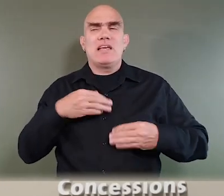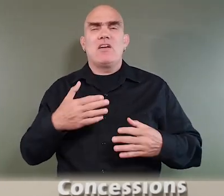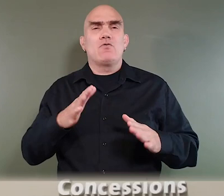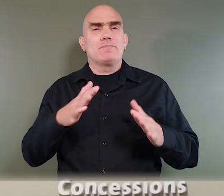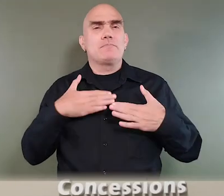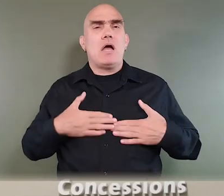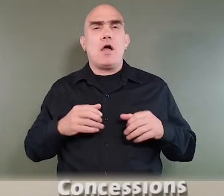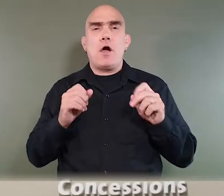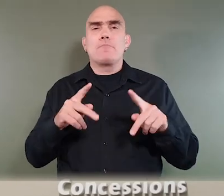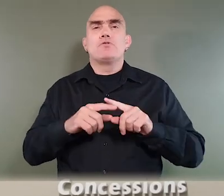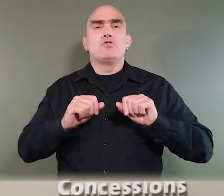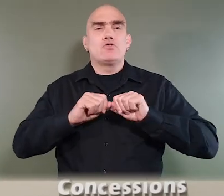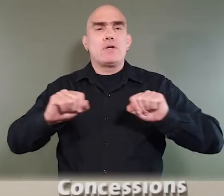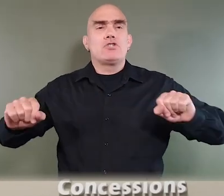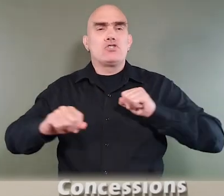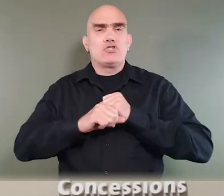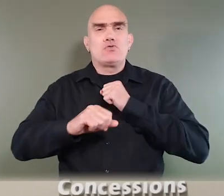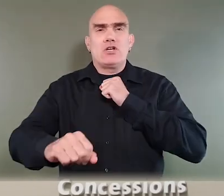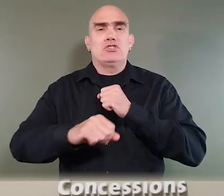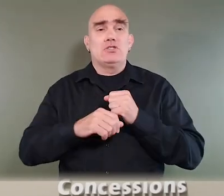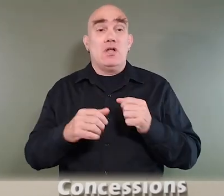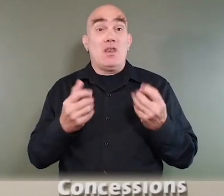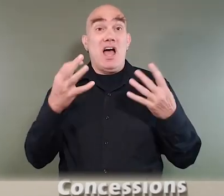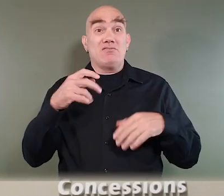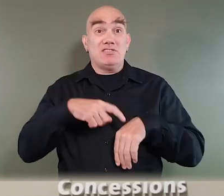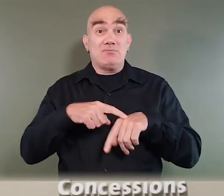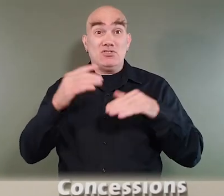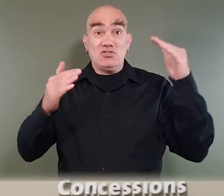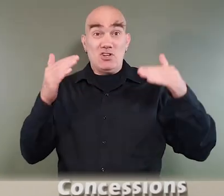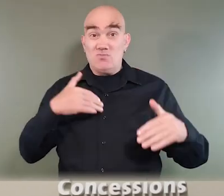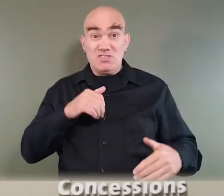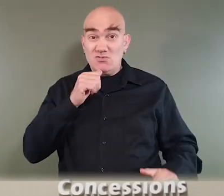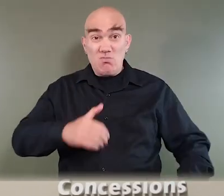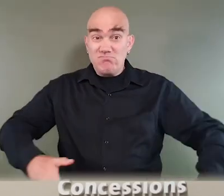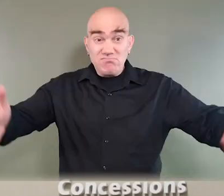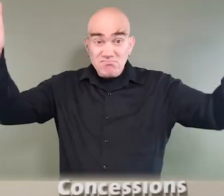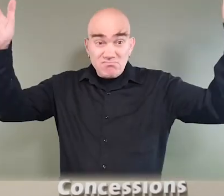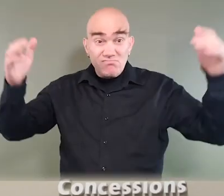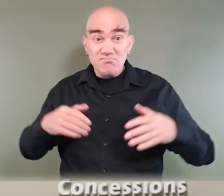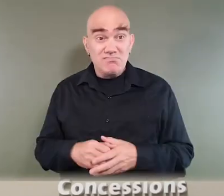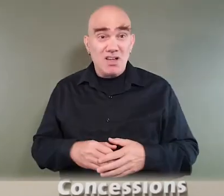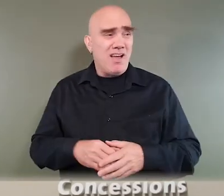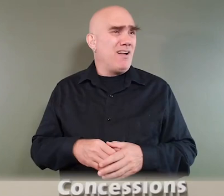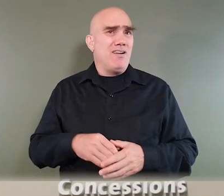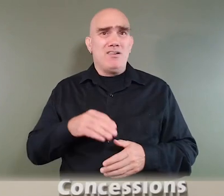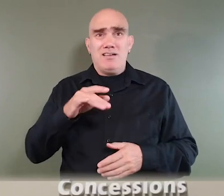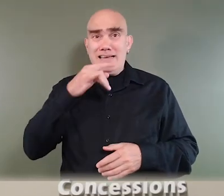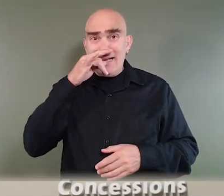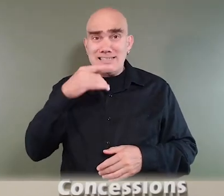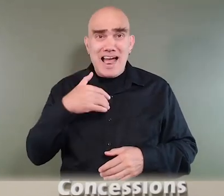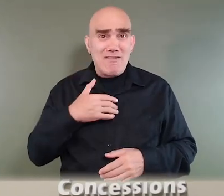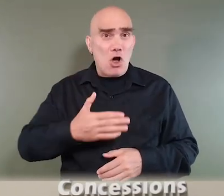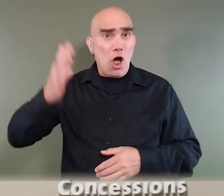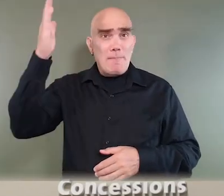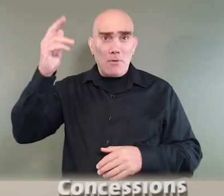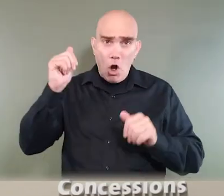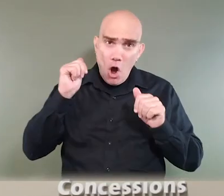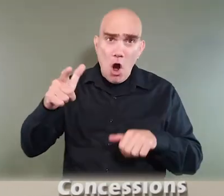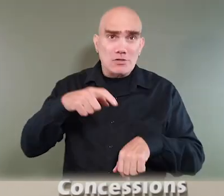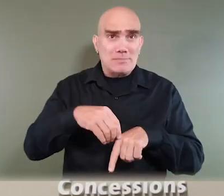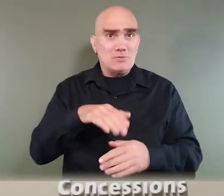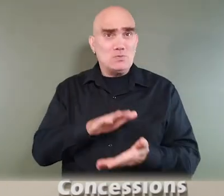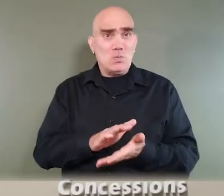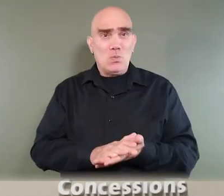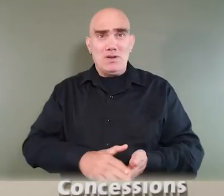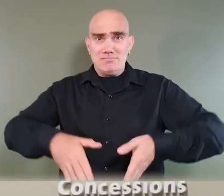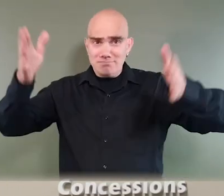to stretch. A lot of times as adults, we don't take our arms up. Kids, you guys have your arms up all the time in school. Bring